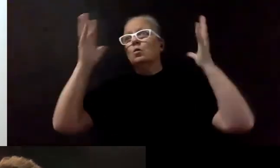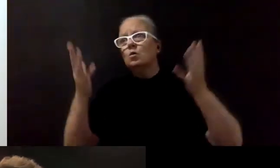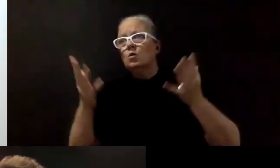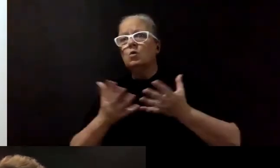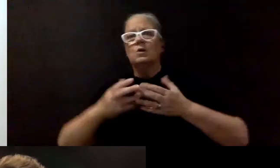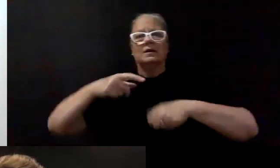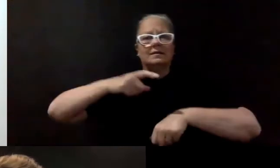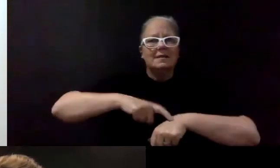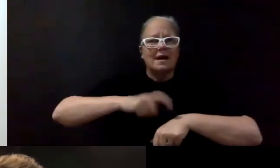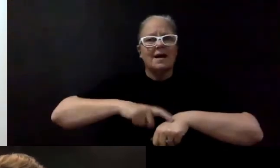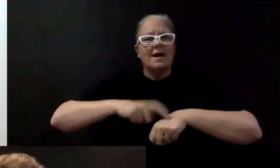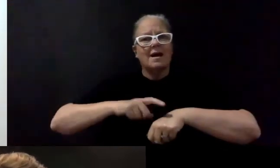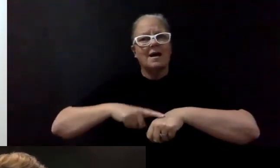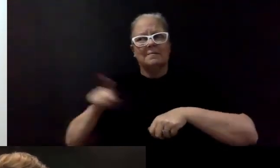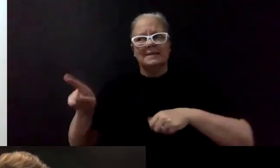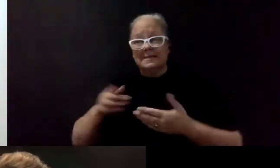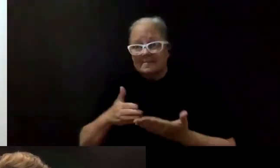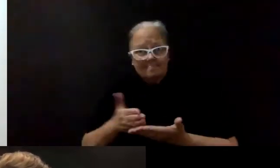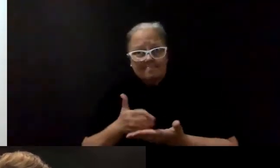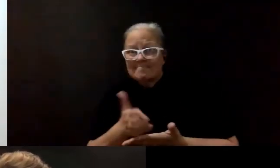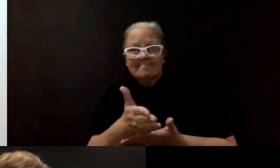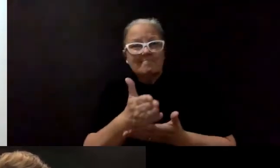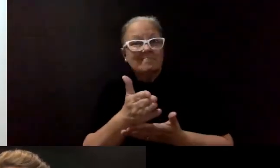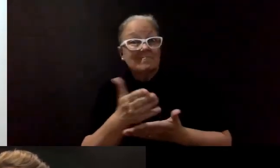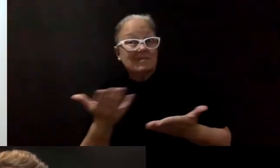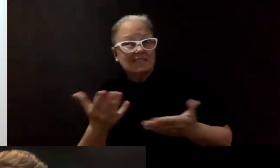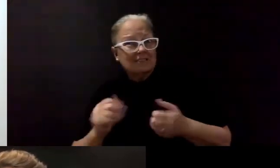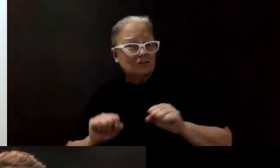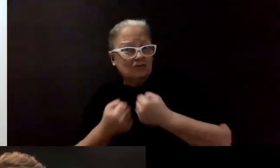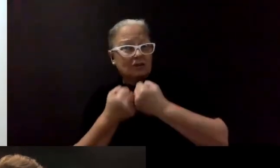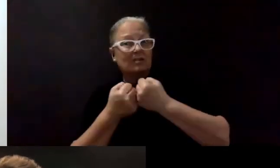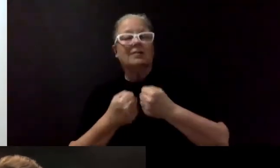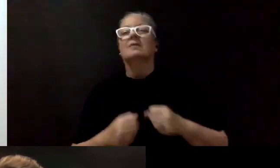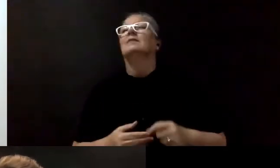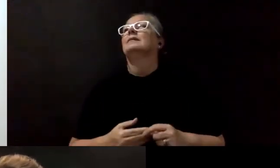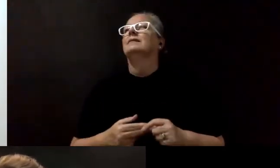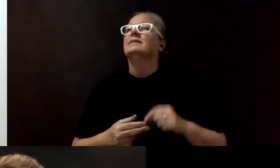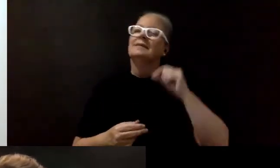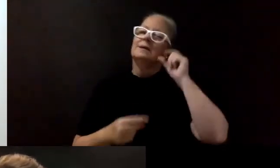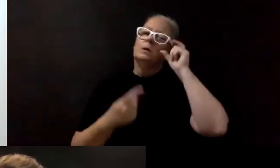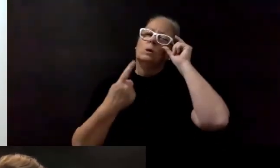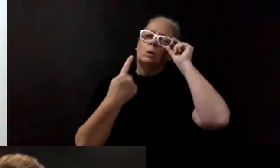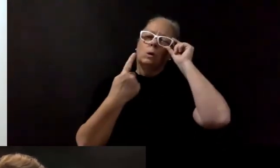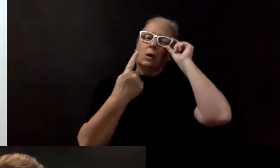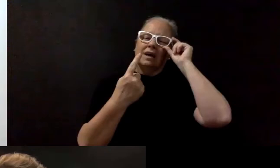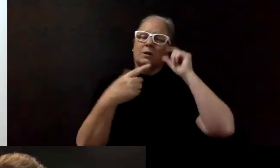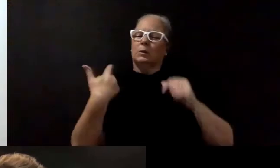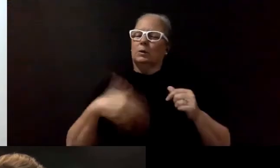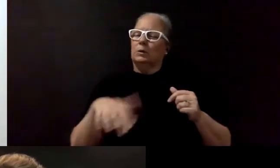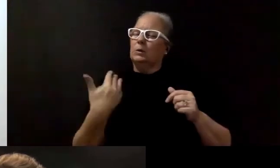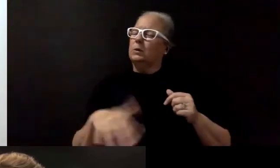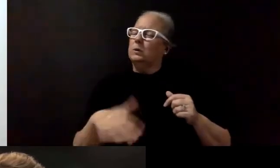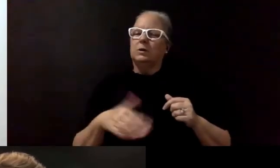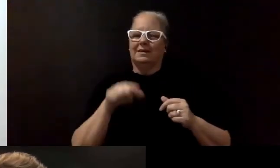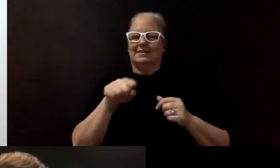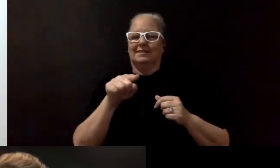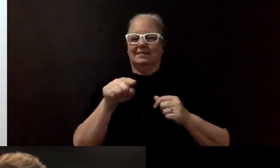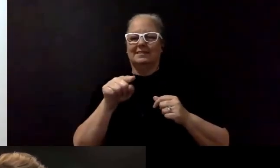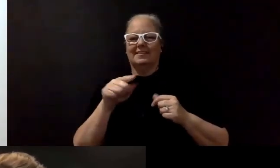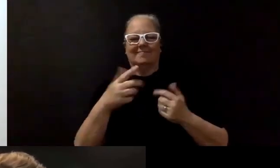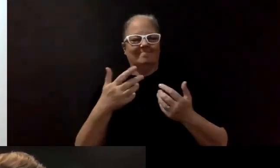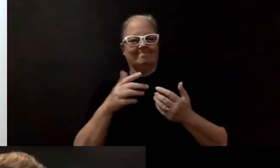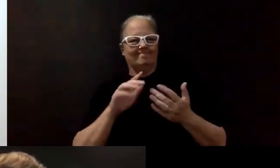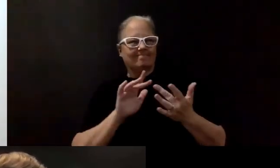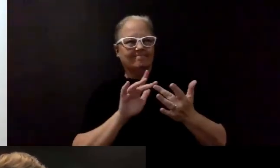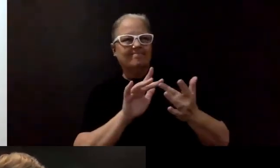Well, I think one of the biggest challenges at the moment is connection, and especially that's come about as a result of COVID. But